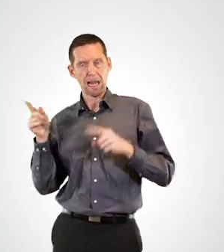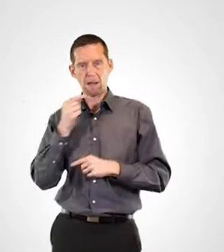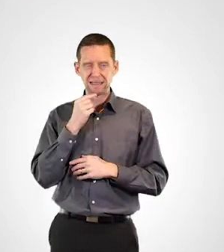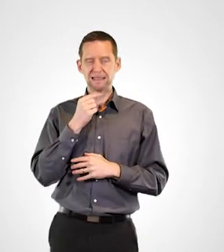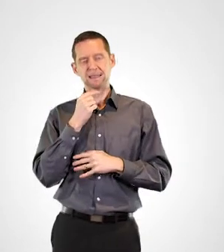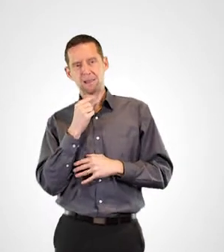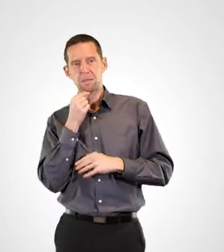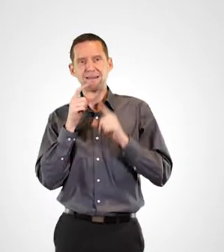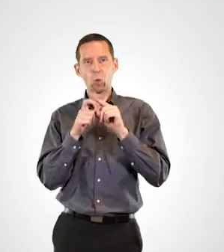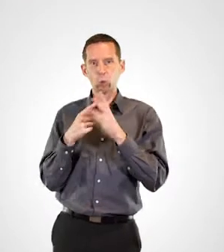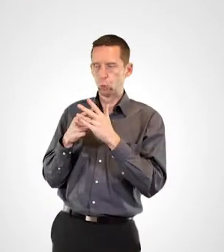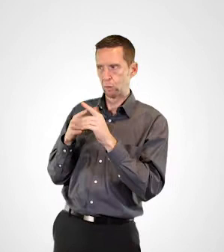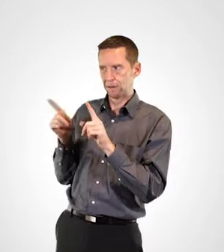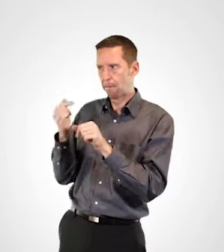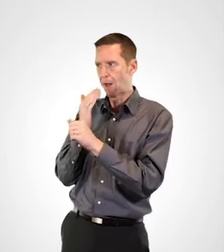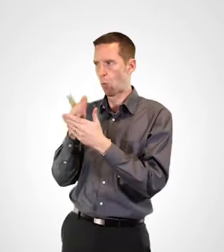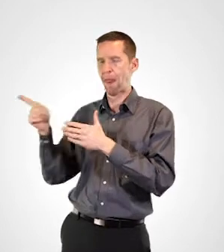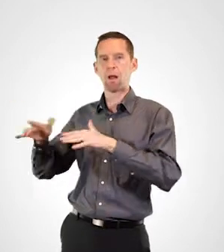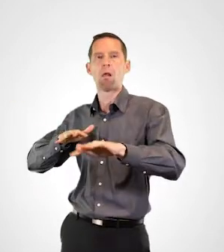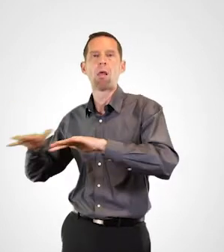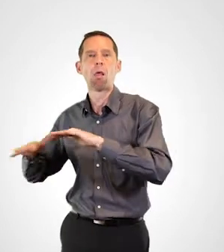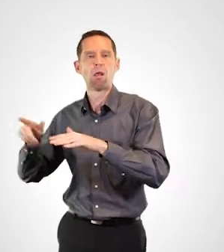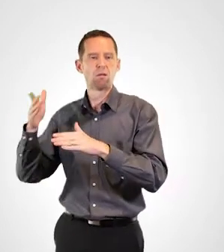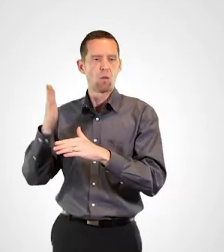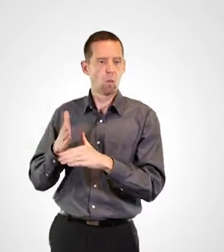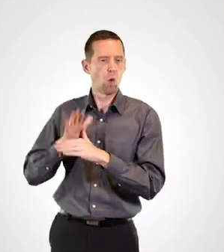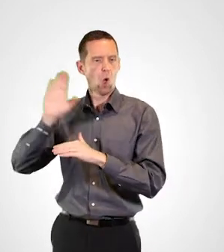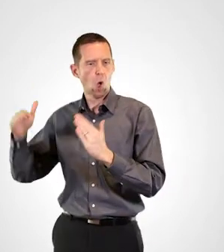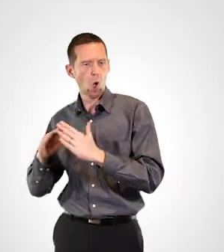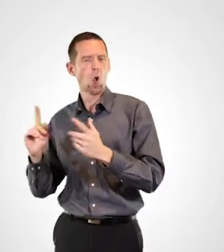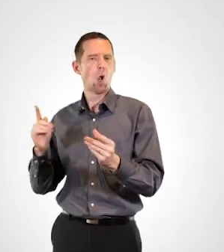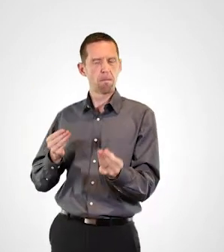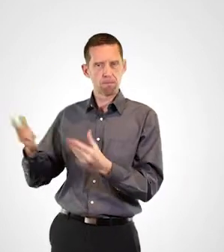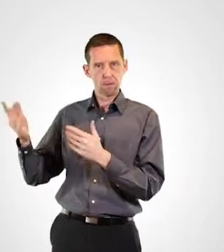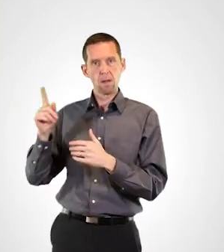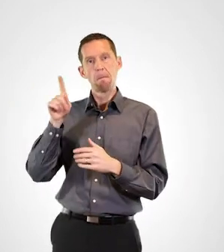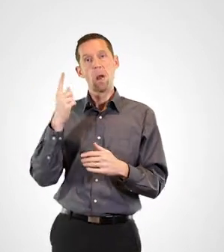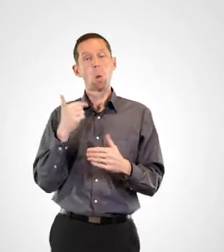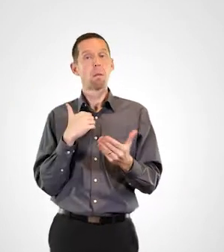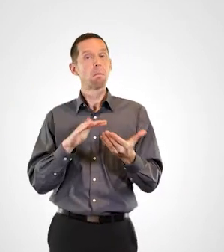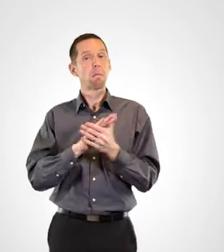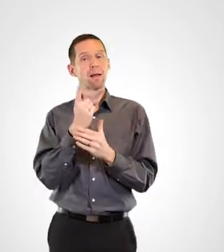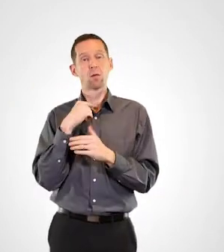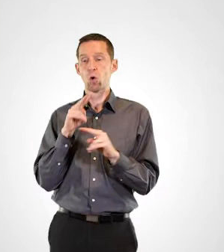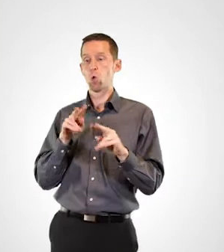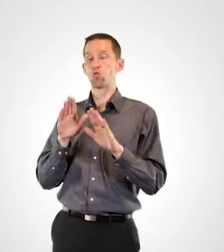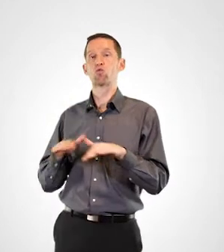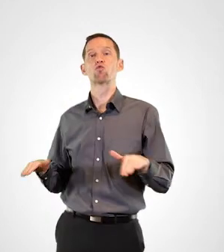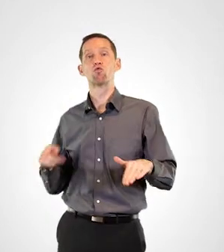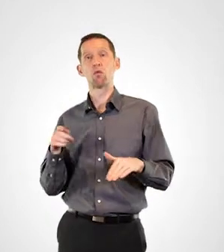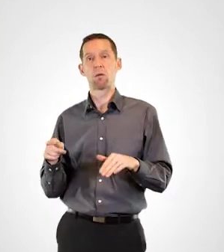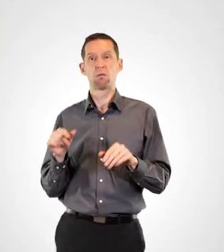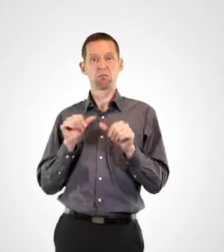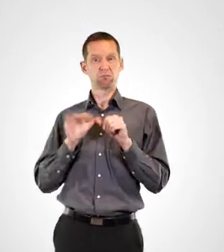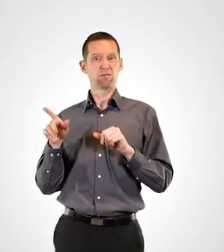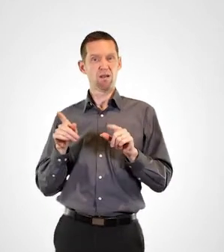a little bit challenging to coordinate it with their everyday schedules, they say. What we're finding, and we're very happy about this, is that the children seem to be in